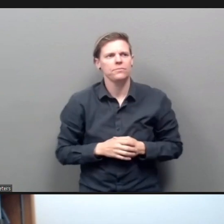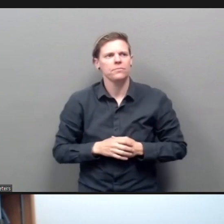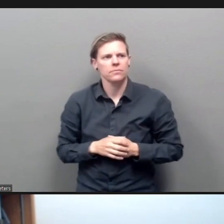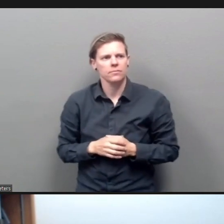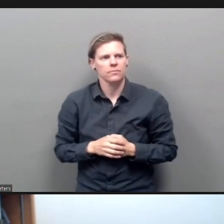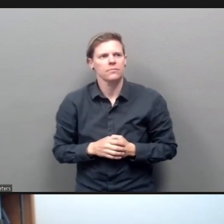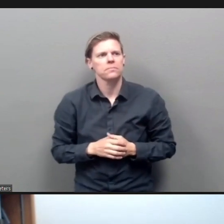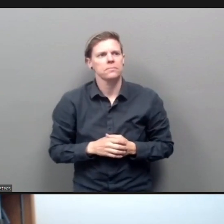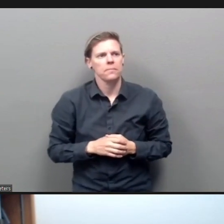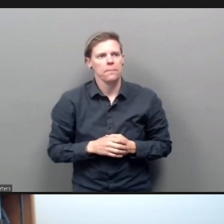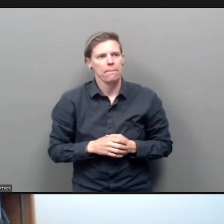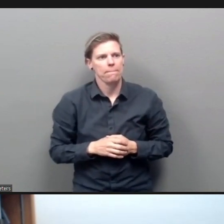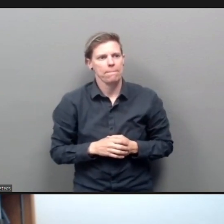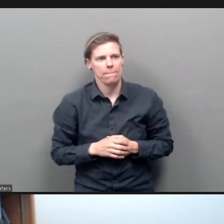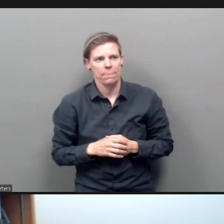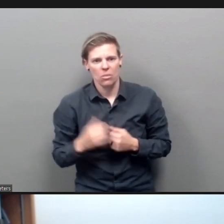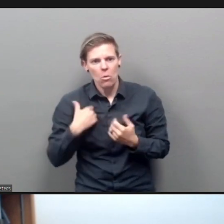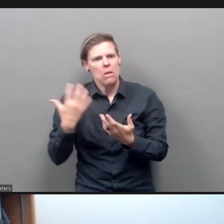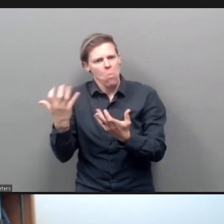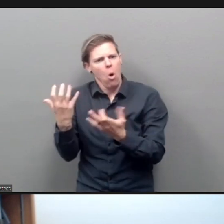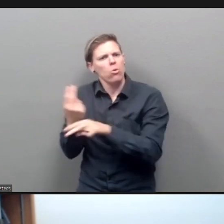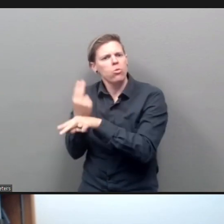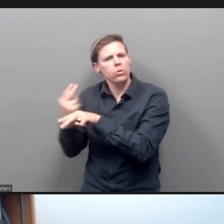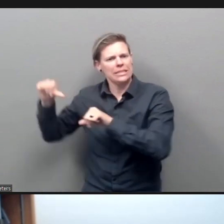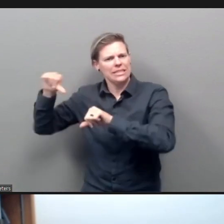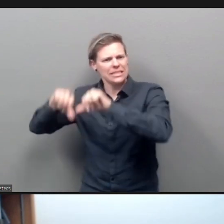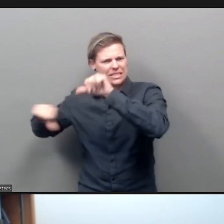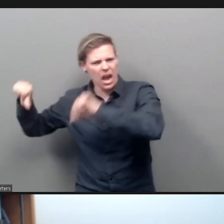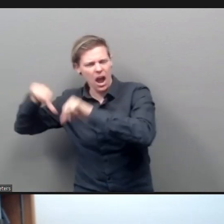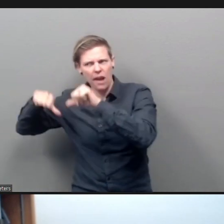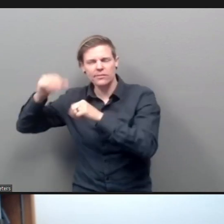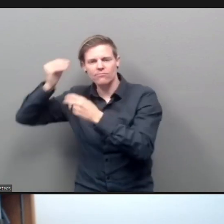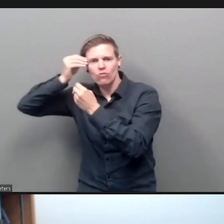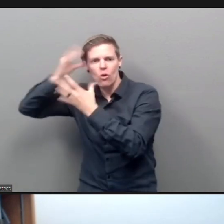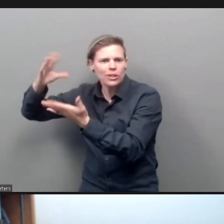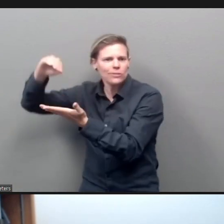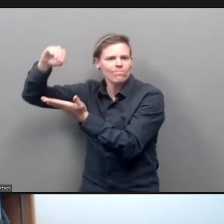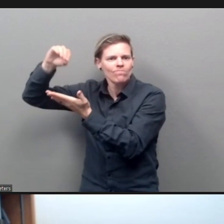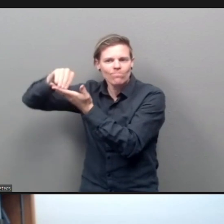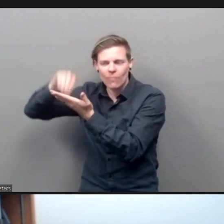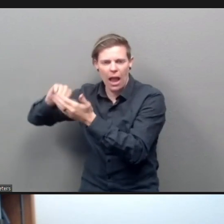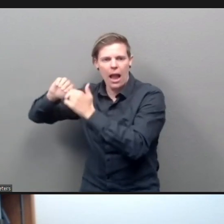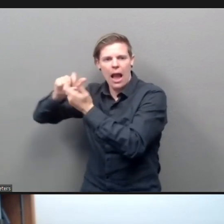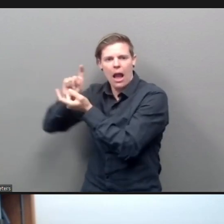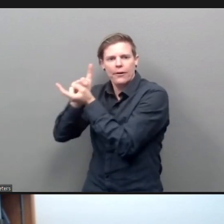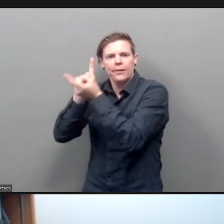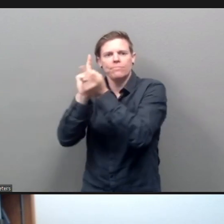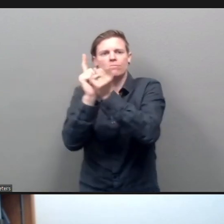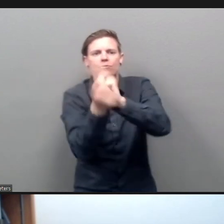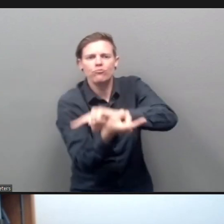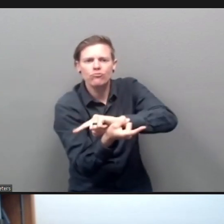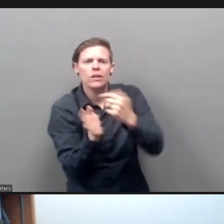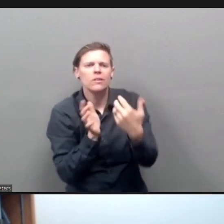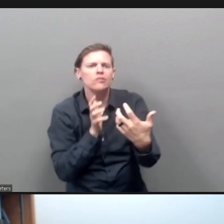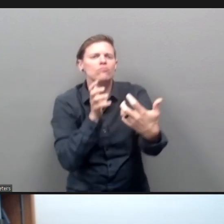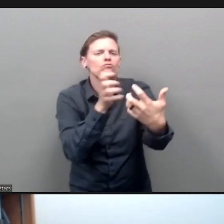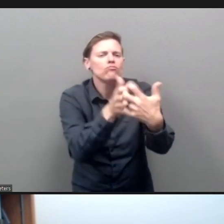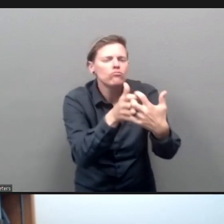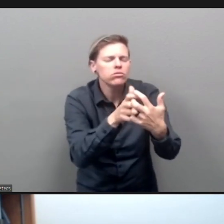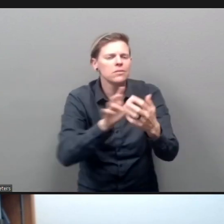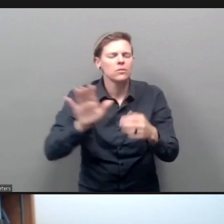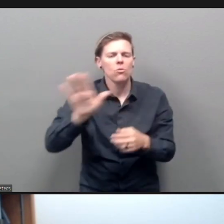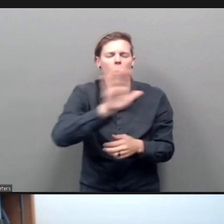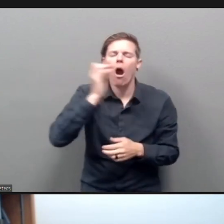science, right, and say, okay, as a community, maybe we don't do super large gatherings, or if we do, like Christine was sharing on